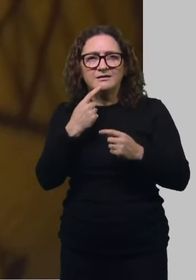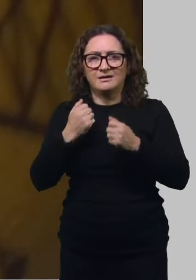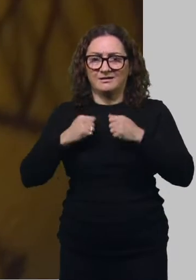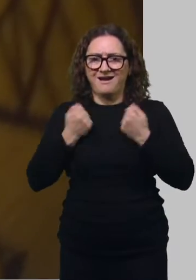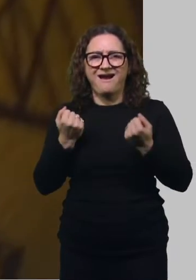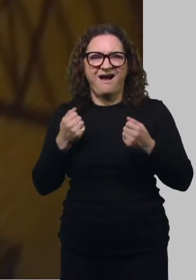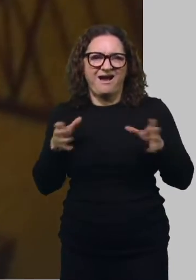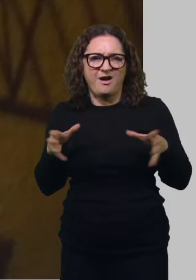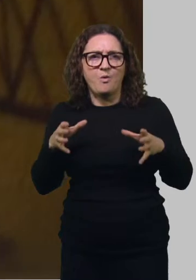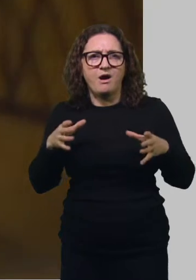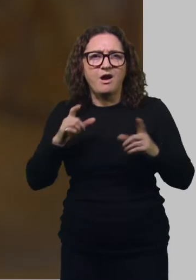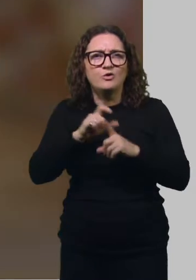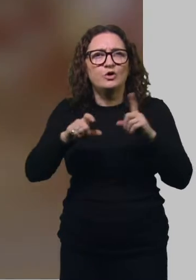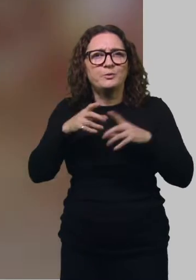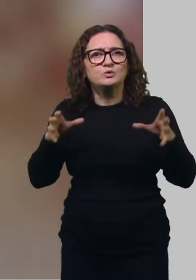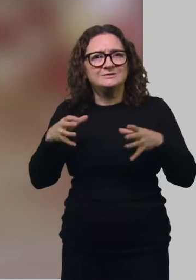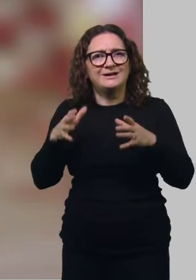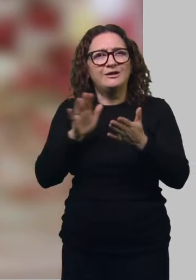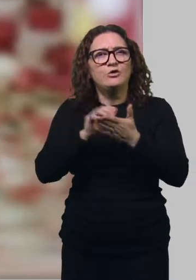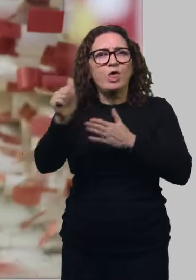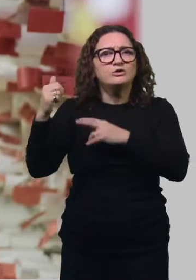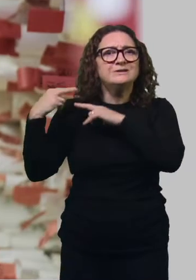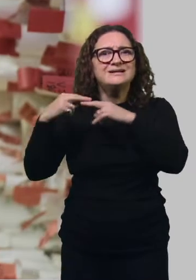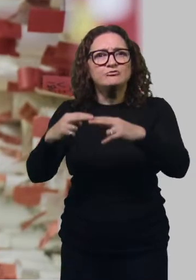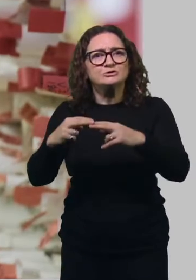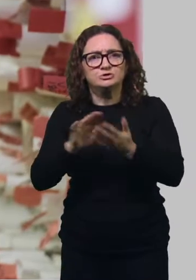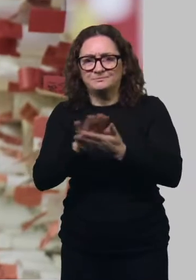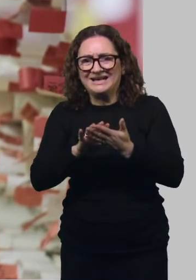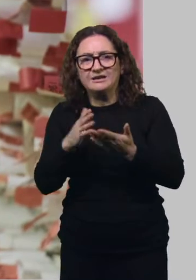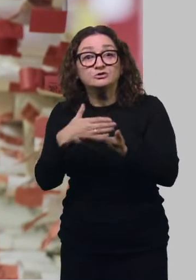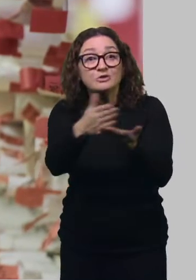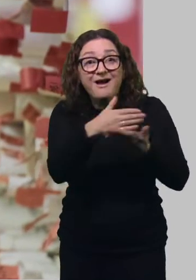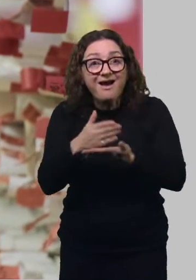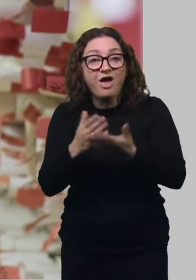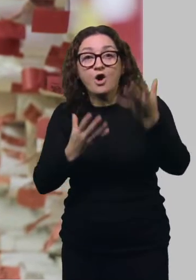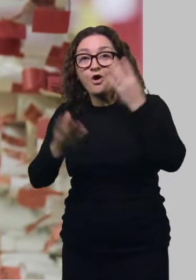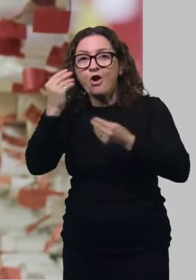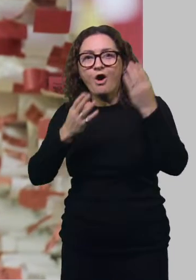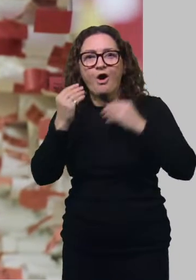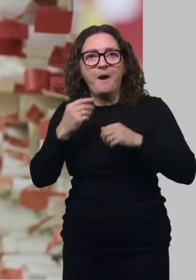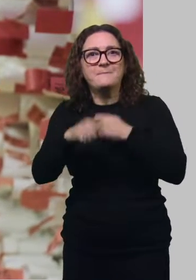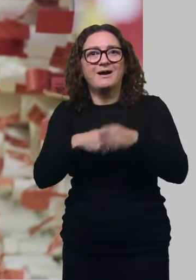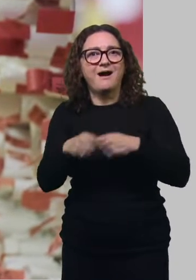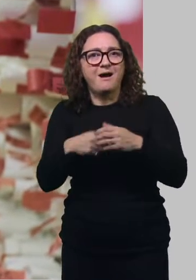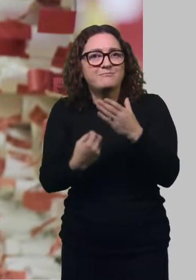throughout our careers. Sustainability, both social and environmental, are huge factors in our decision-making.